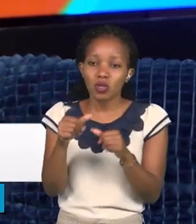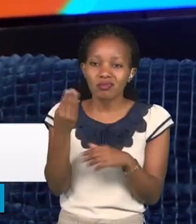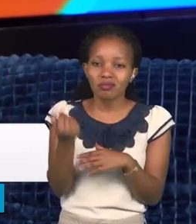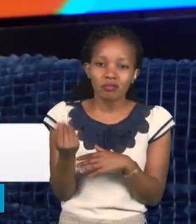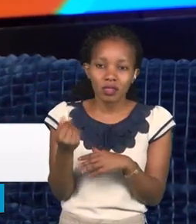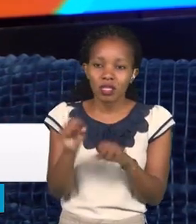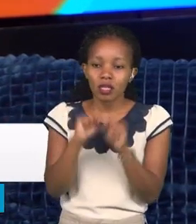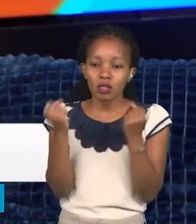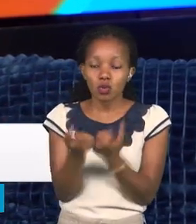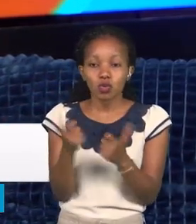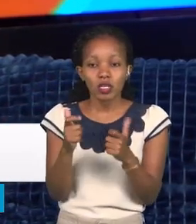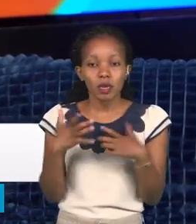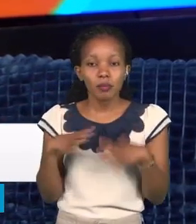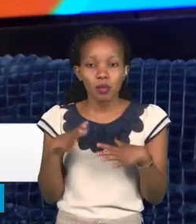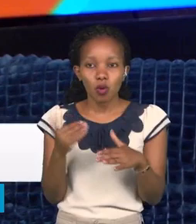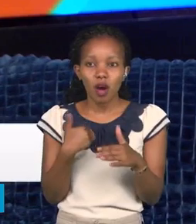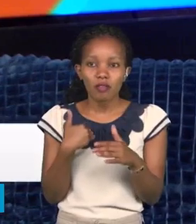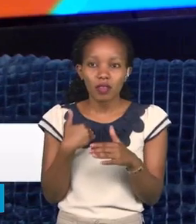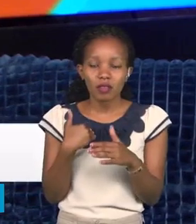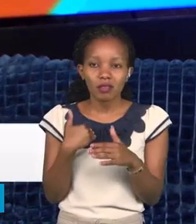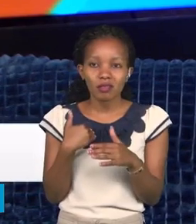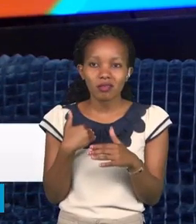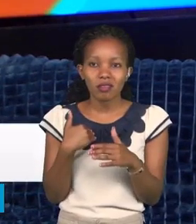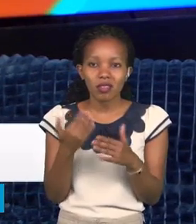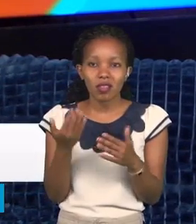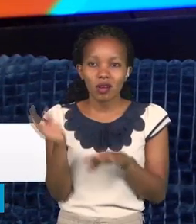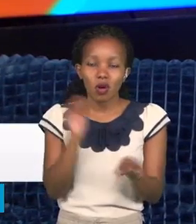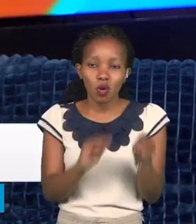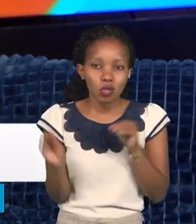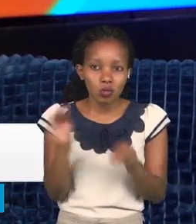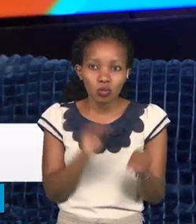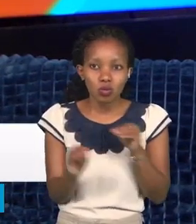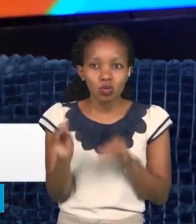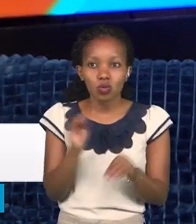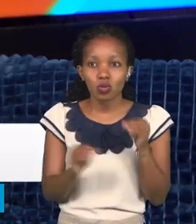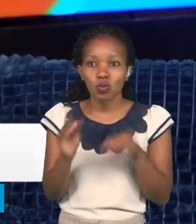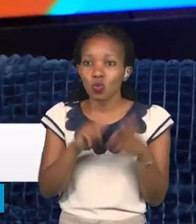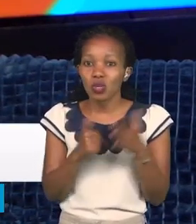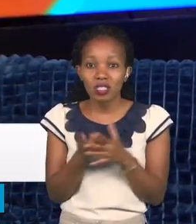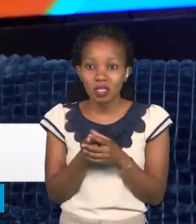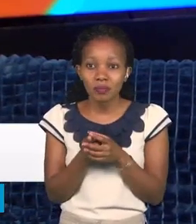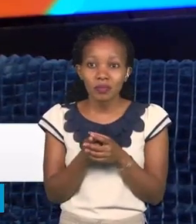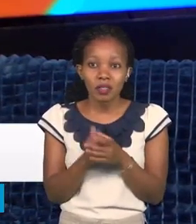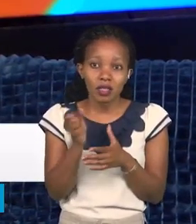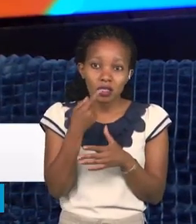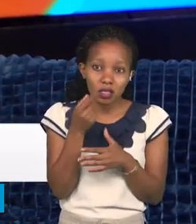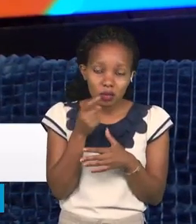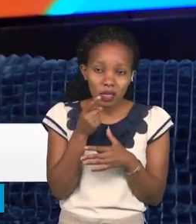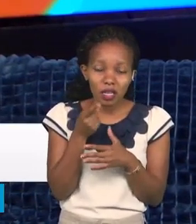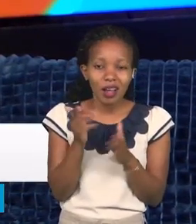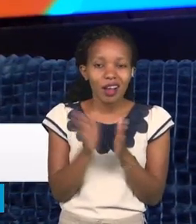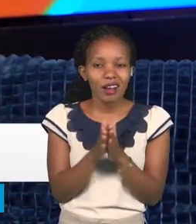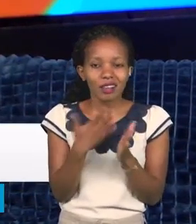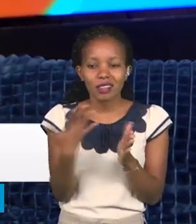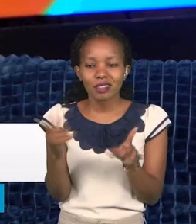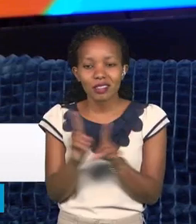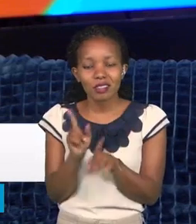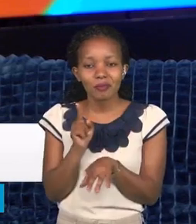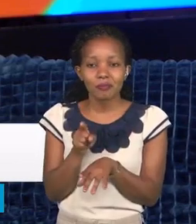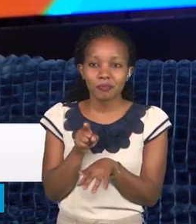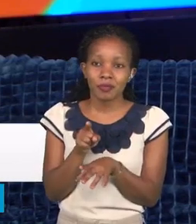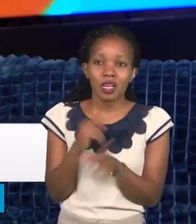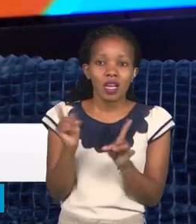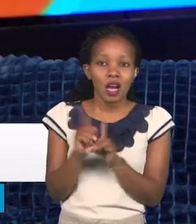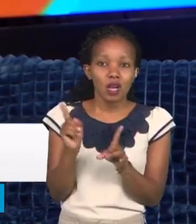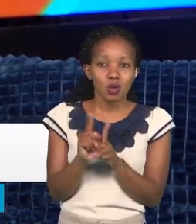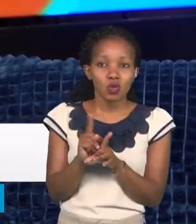people on social media are having the posters that they need contribution of the for their treatment and things like that, and the